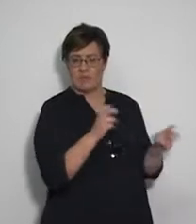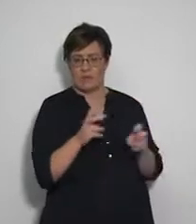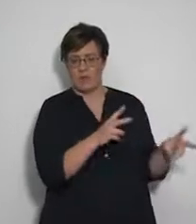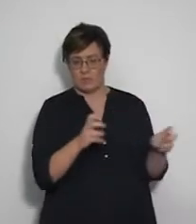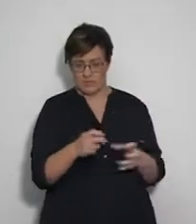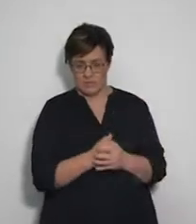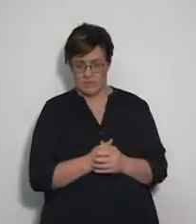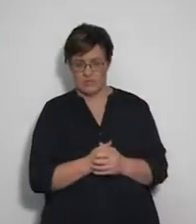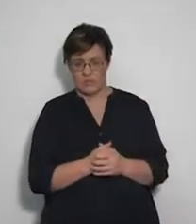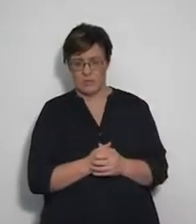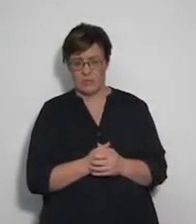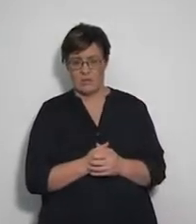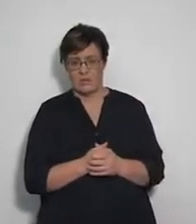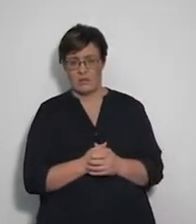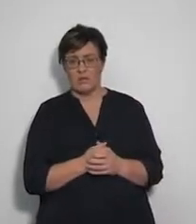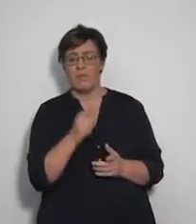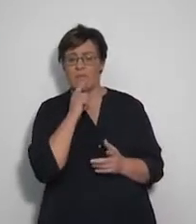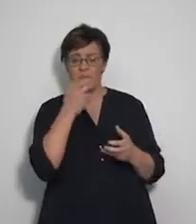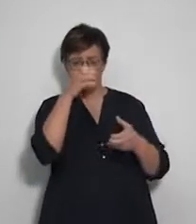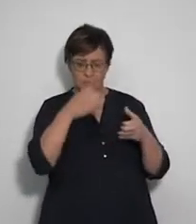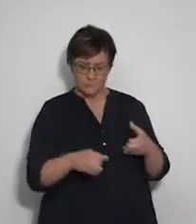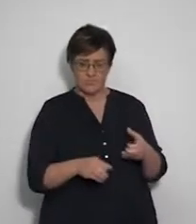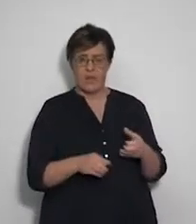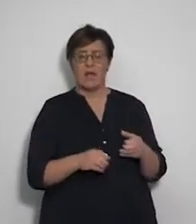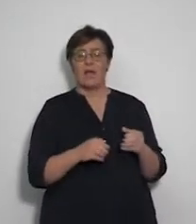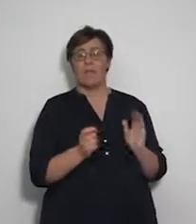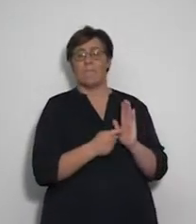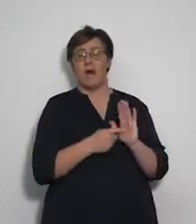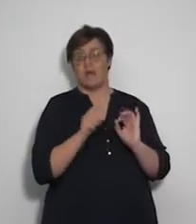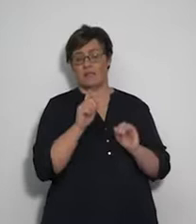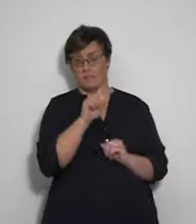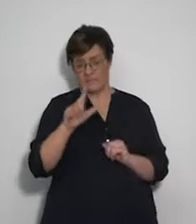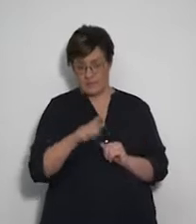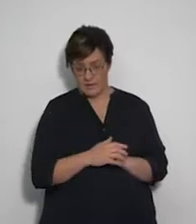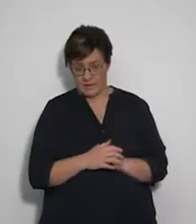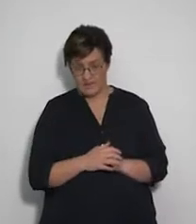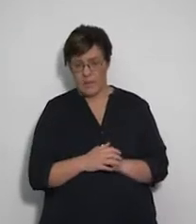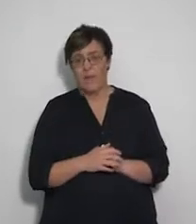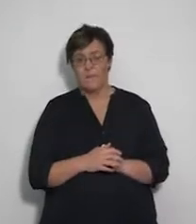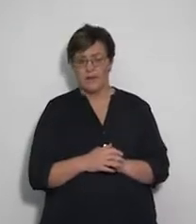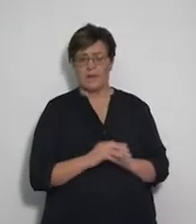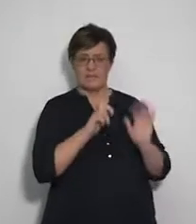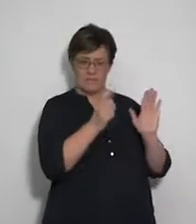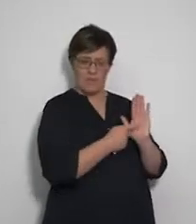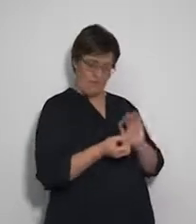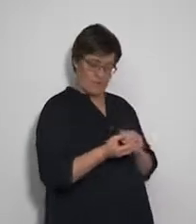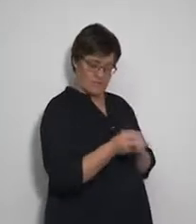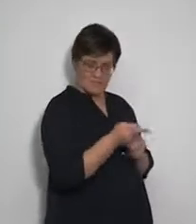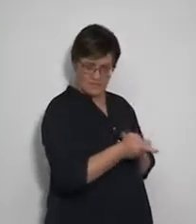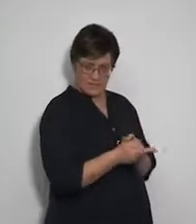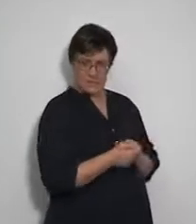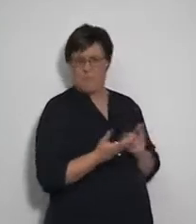replication. Again, if I were to break up the 17 marks, I would simply allocate 7 marks to